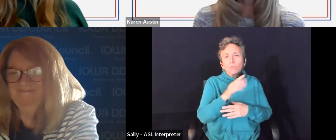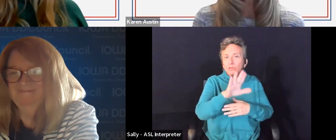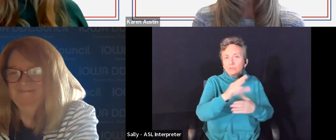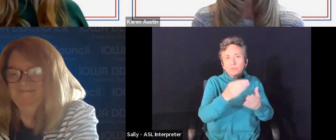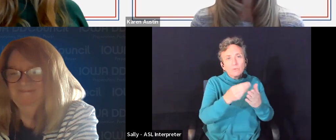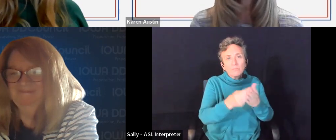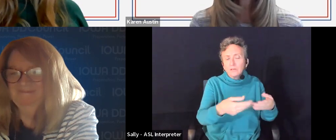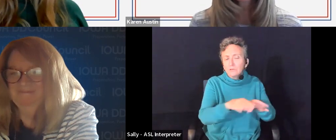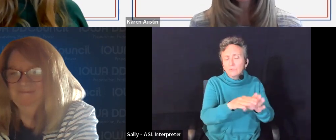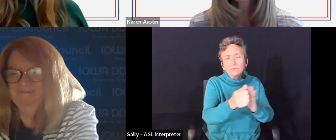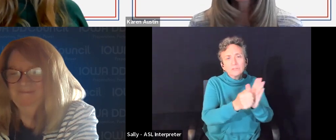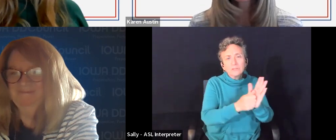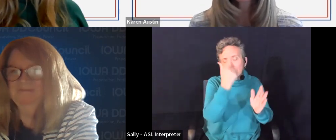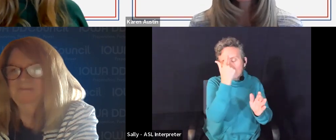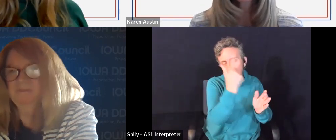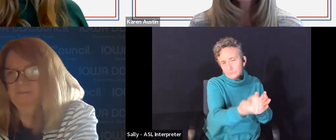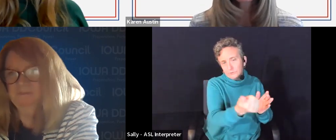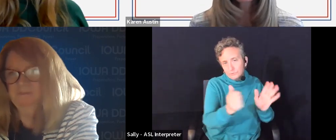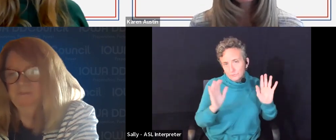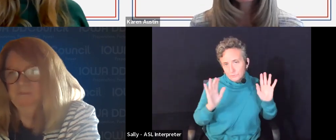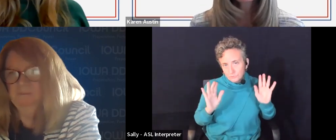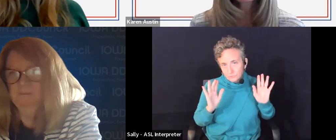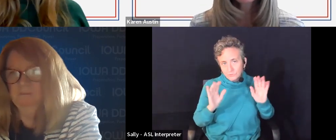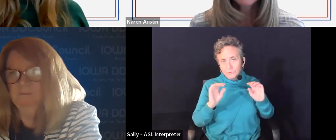close the account at any time. There's no